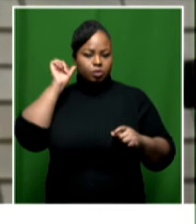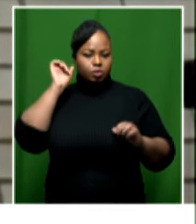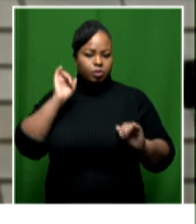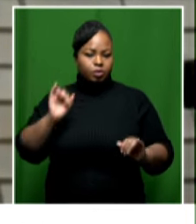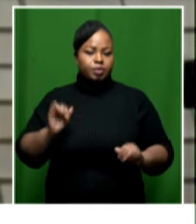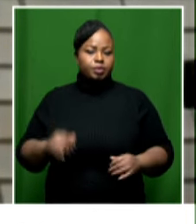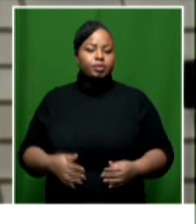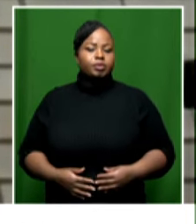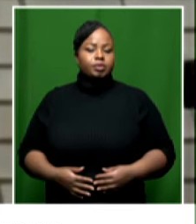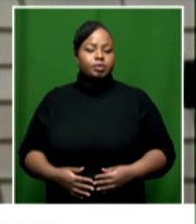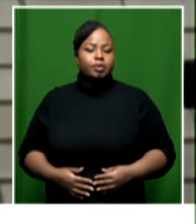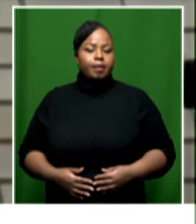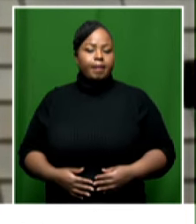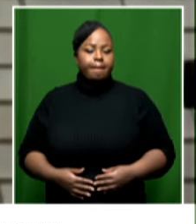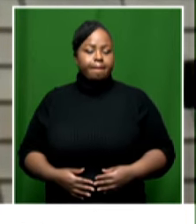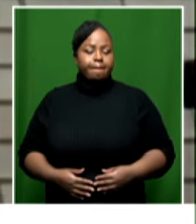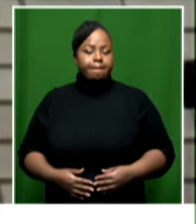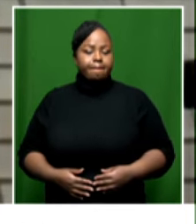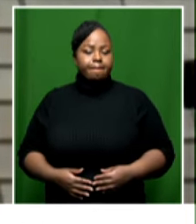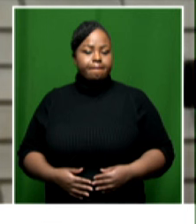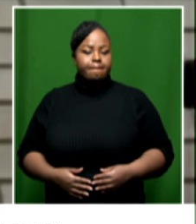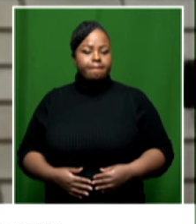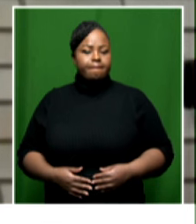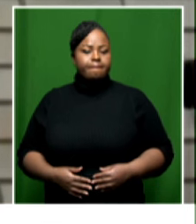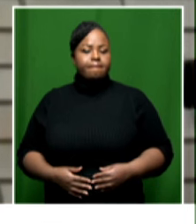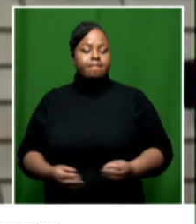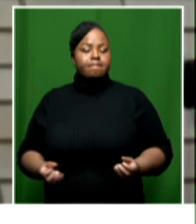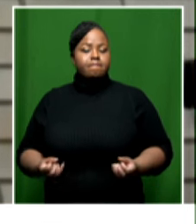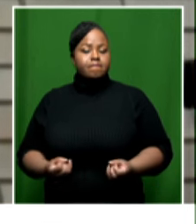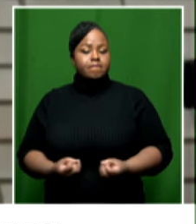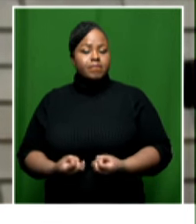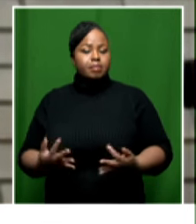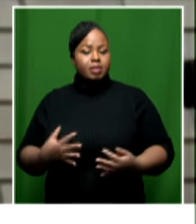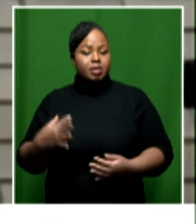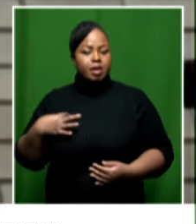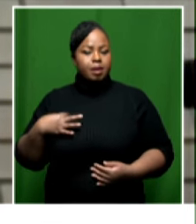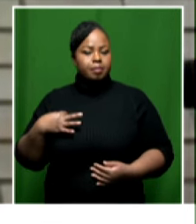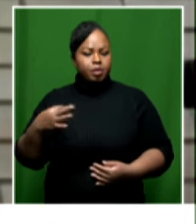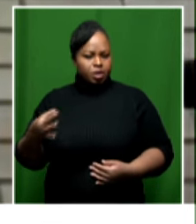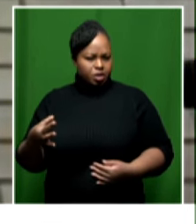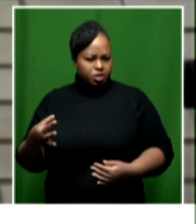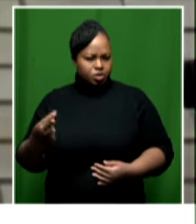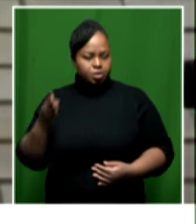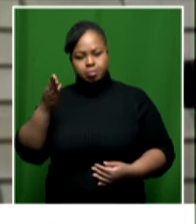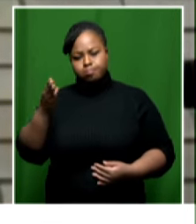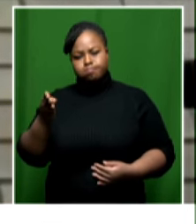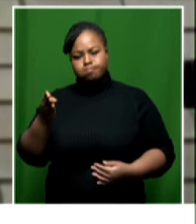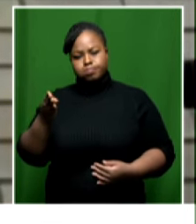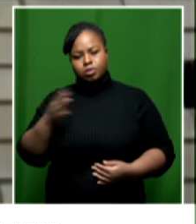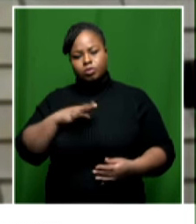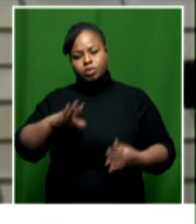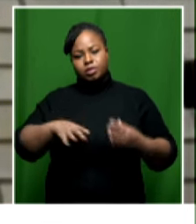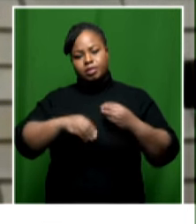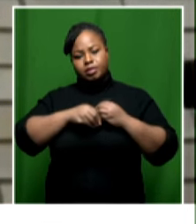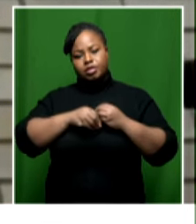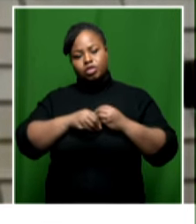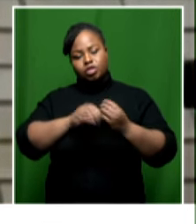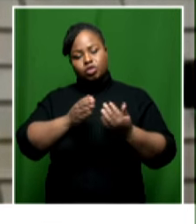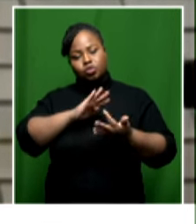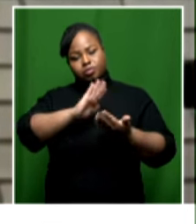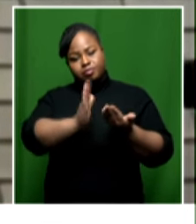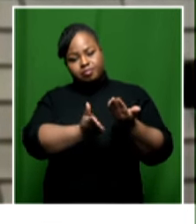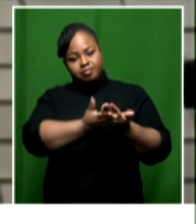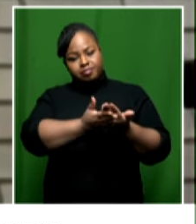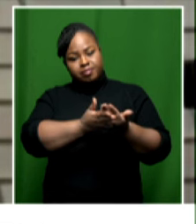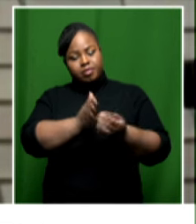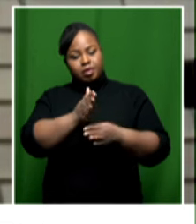following. There were a host of interlocutory applications filed. In addition to those filed prior to the hearing